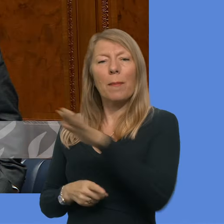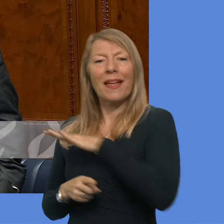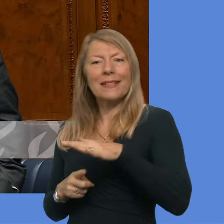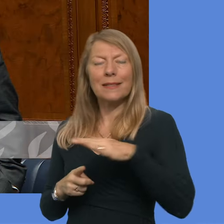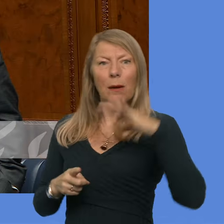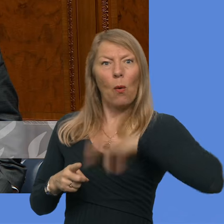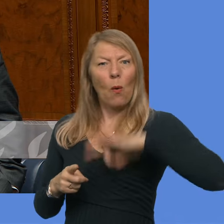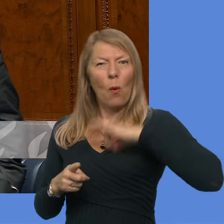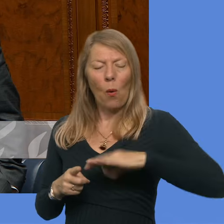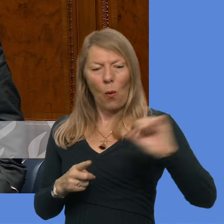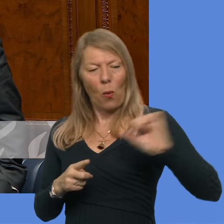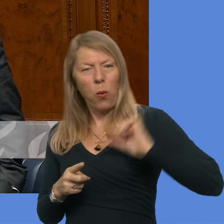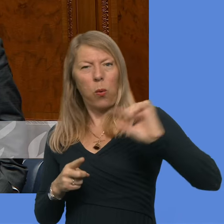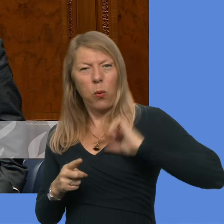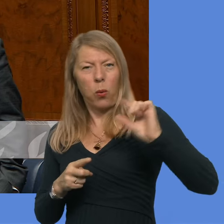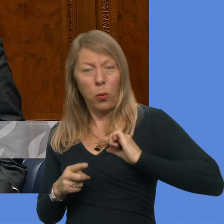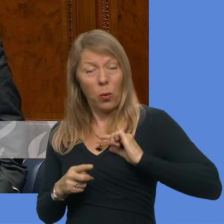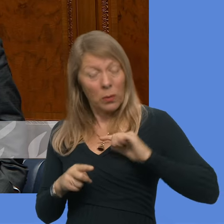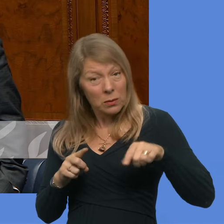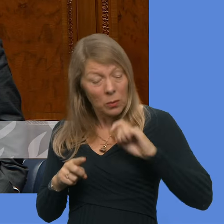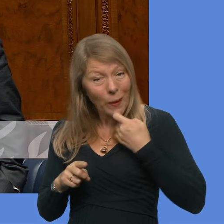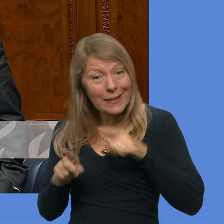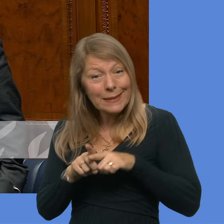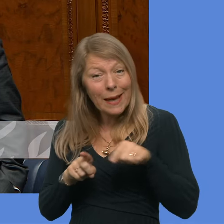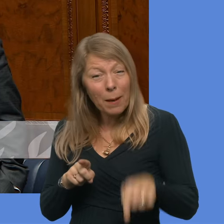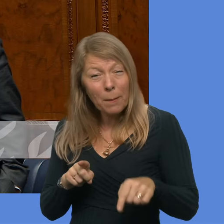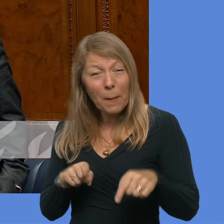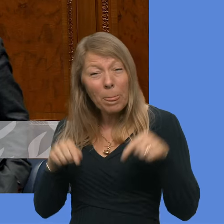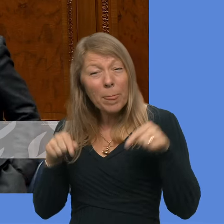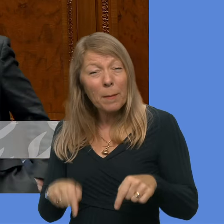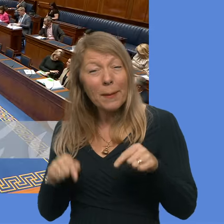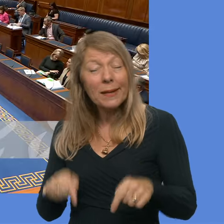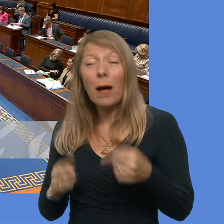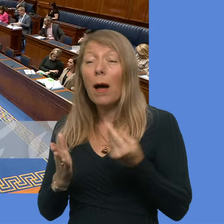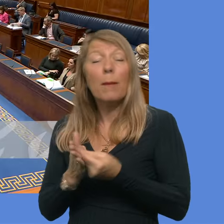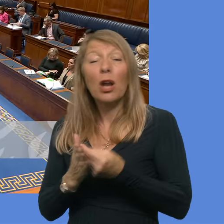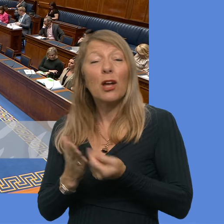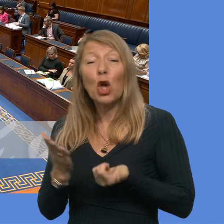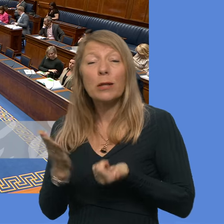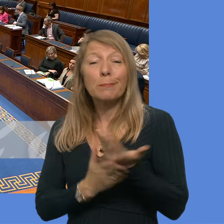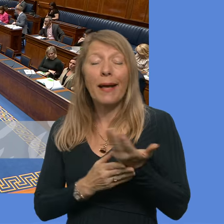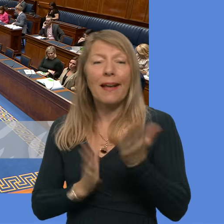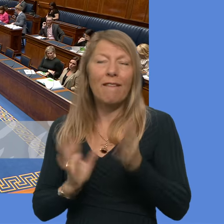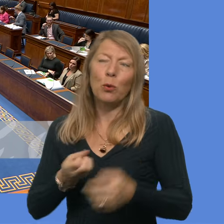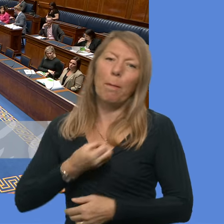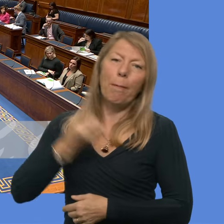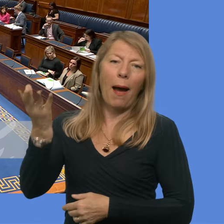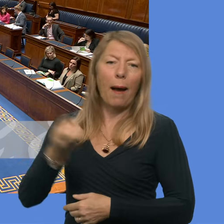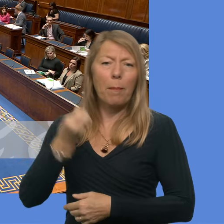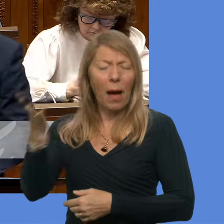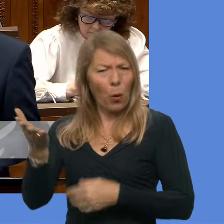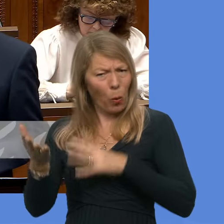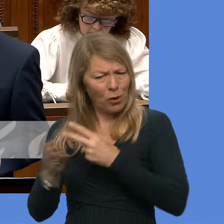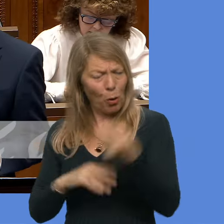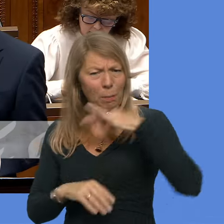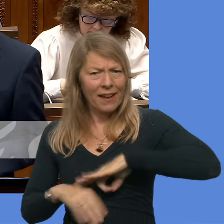going to continue the folly of sending back money which is being unspent on this scheme? Minister. Well, it is my intention. I do believe